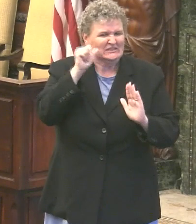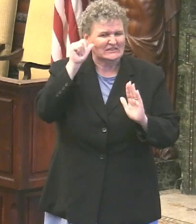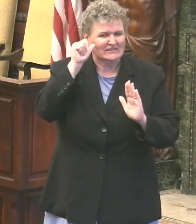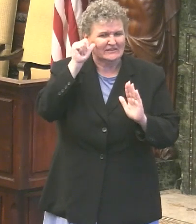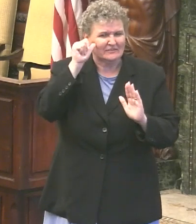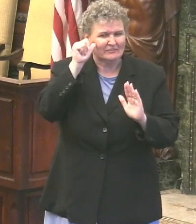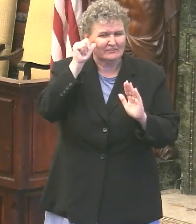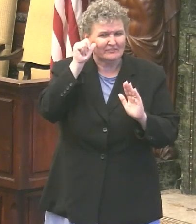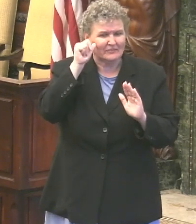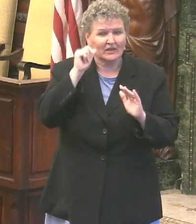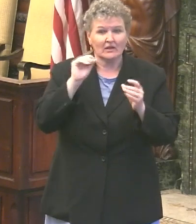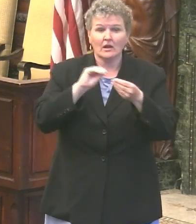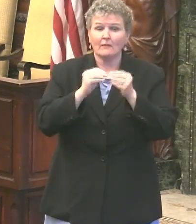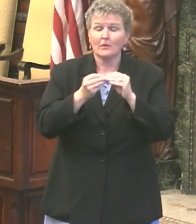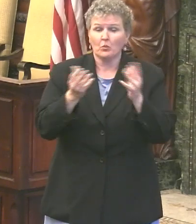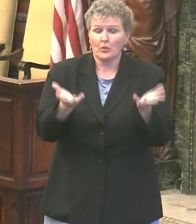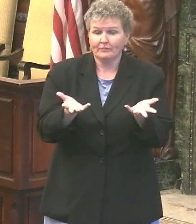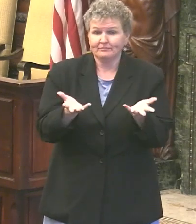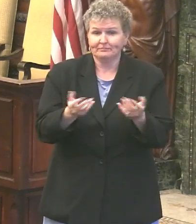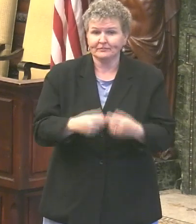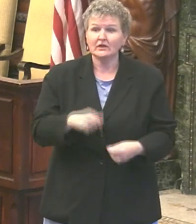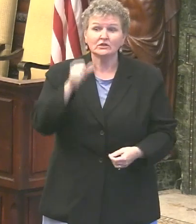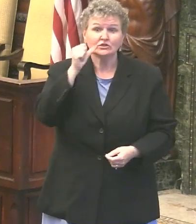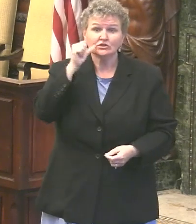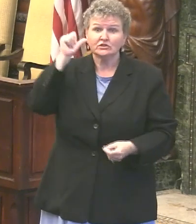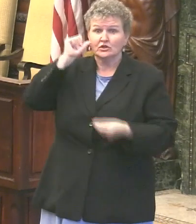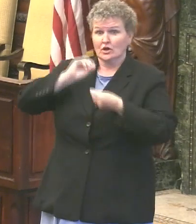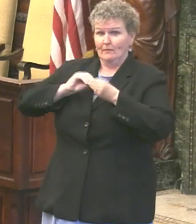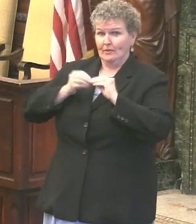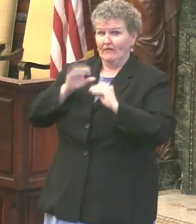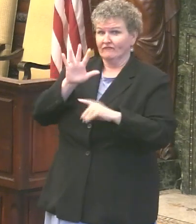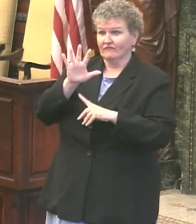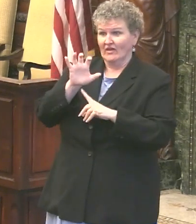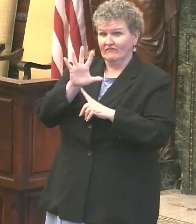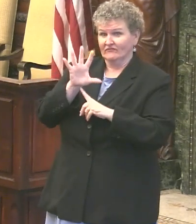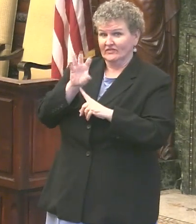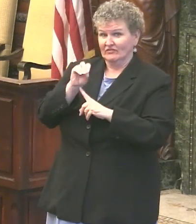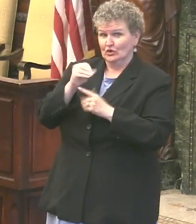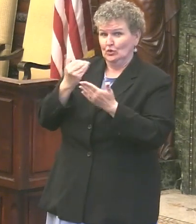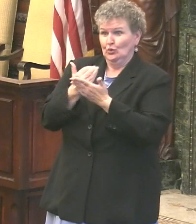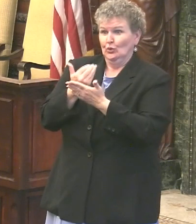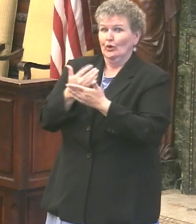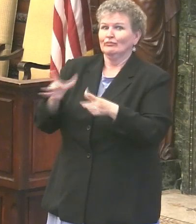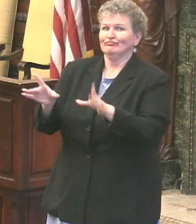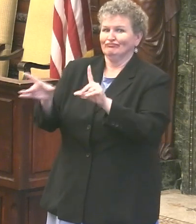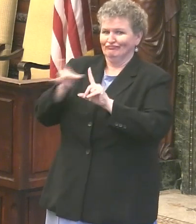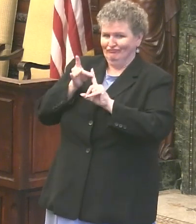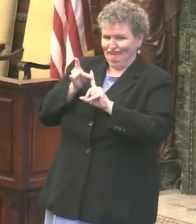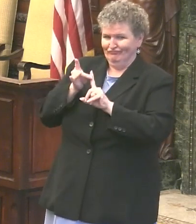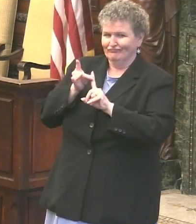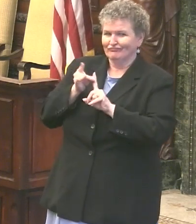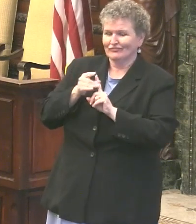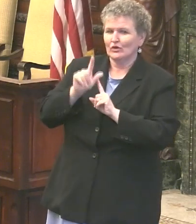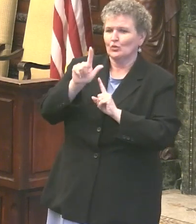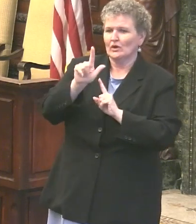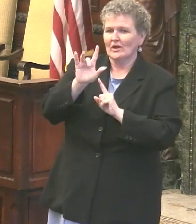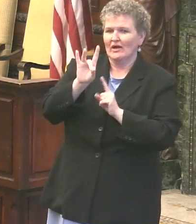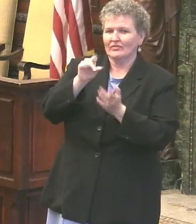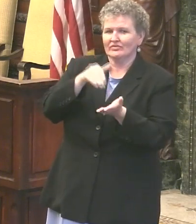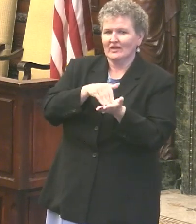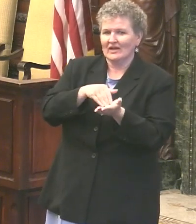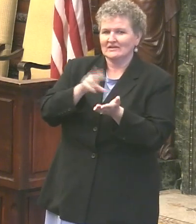are the numbers. Since this time yesterday, we identified 150 new cases of the coronavirus, bringing us to a total of